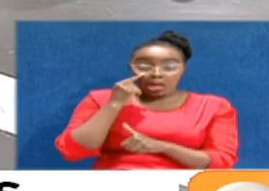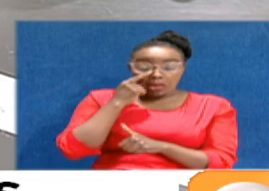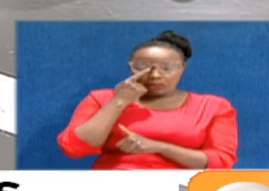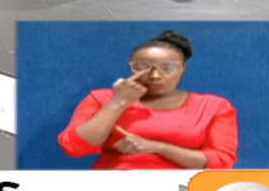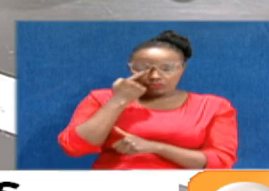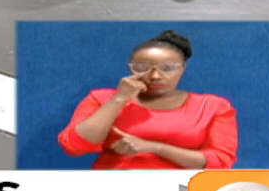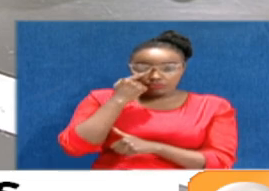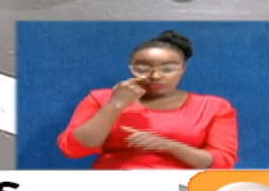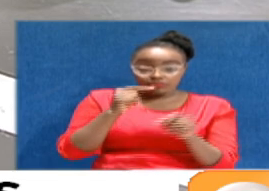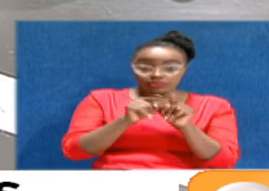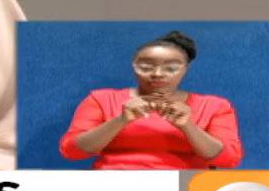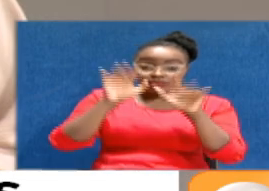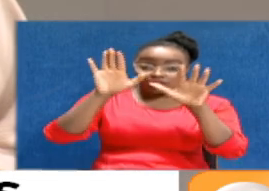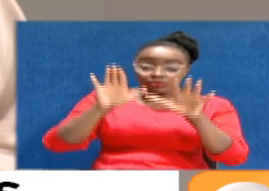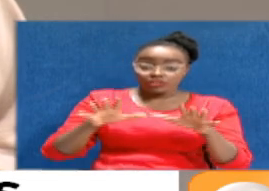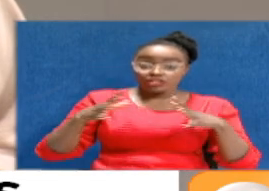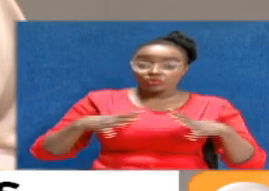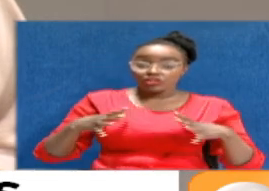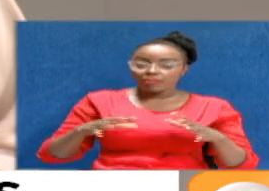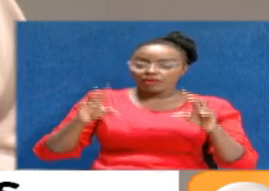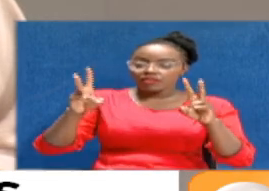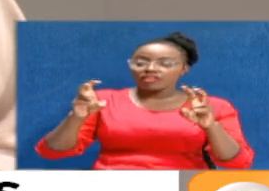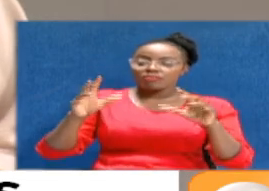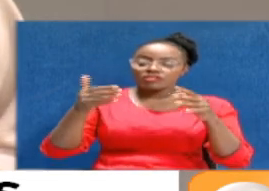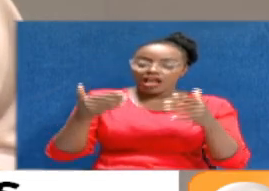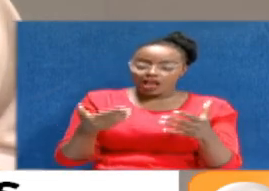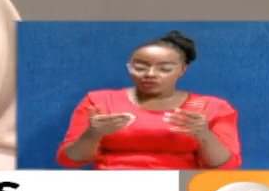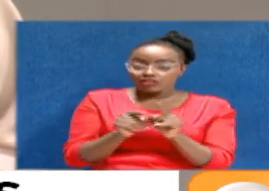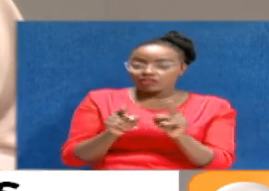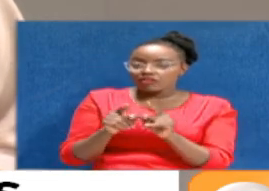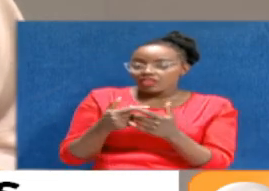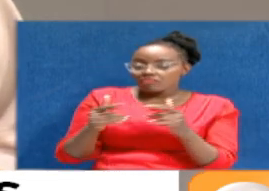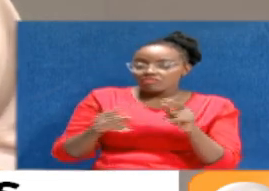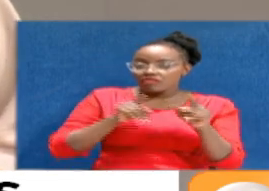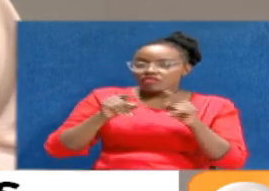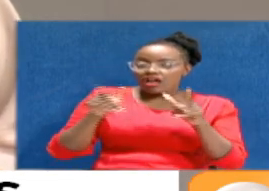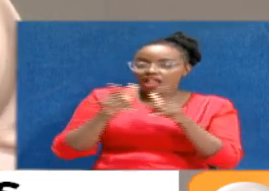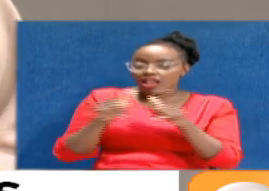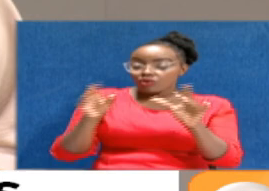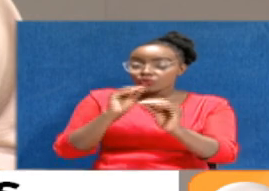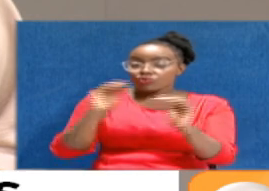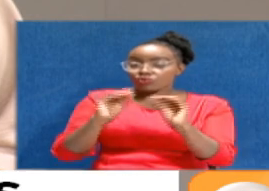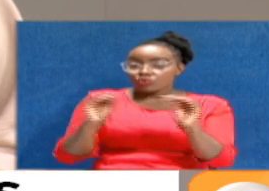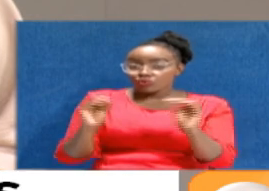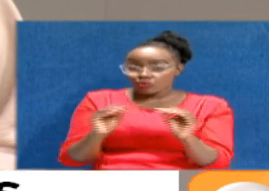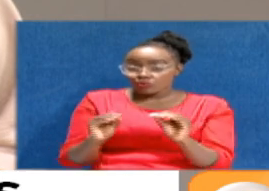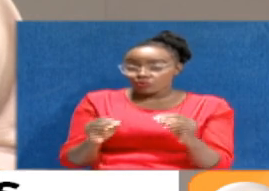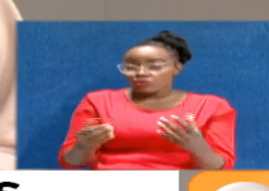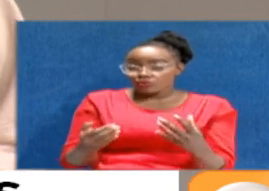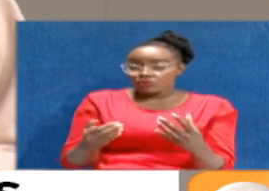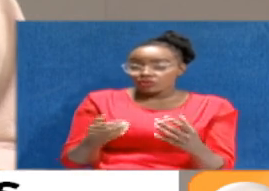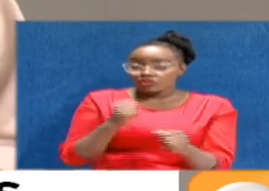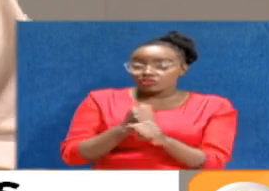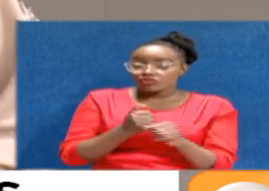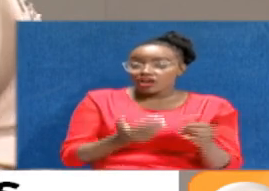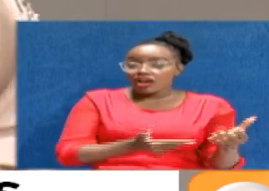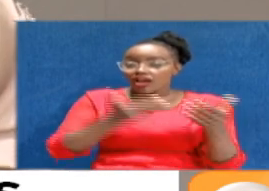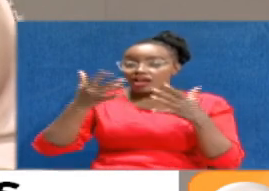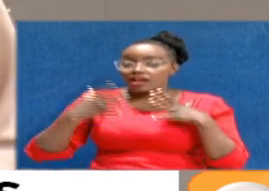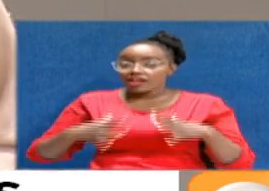here and there that seem to really matter to people. Issues like the way tourist operators are not allowed to take their